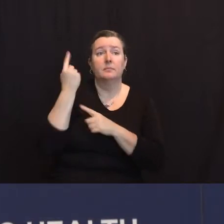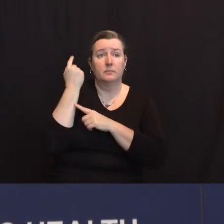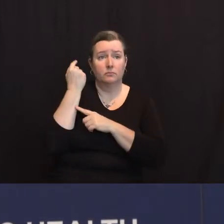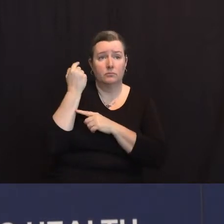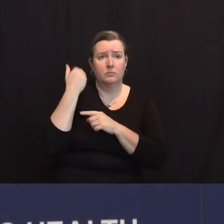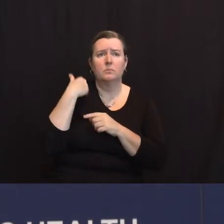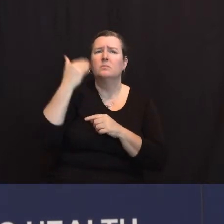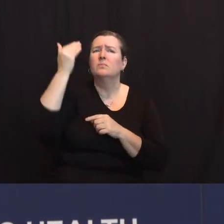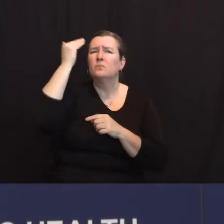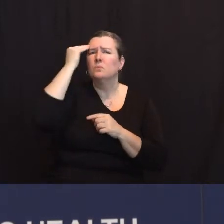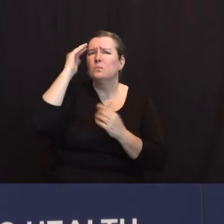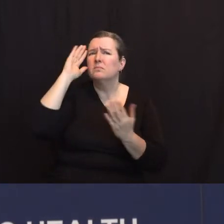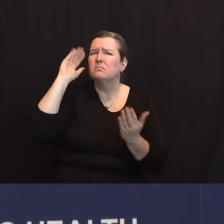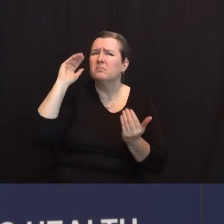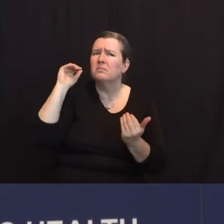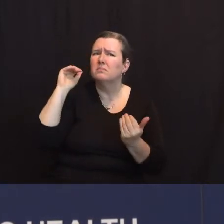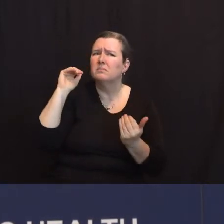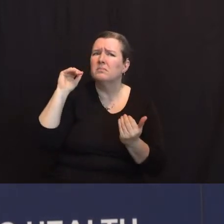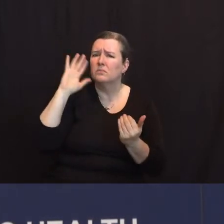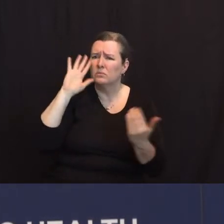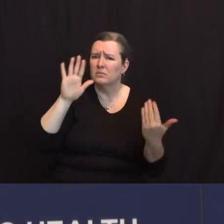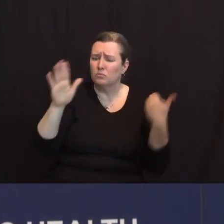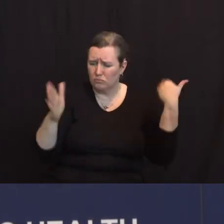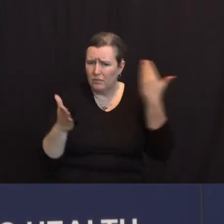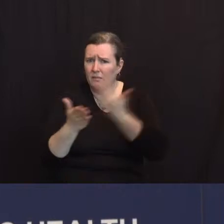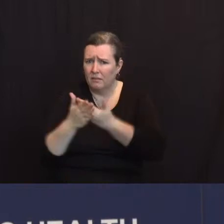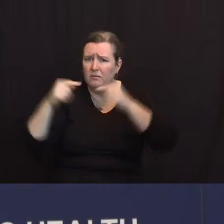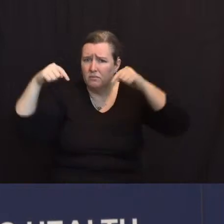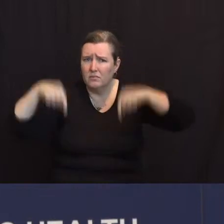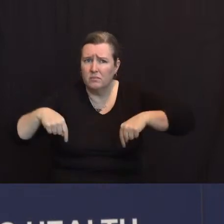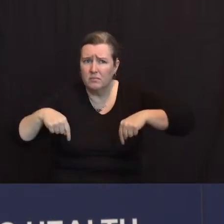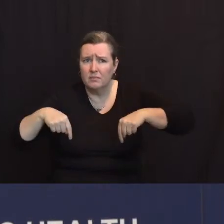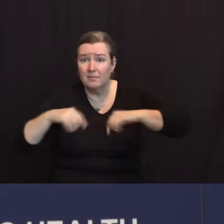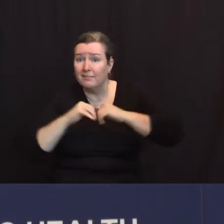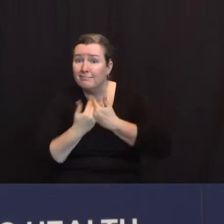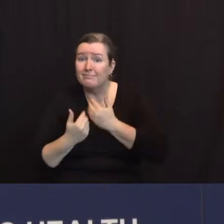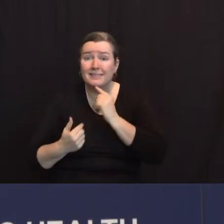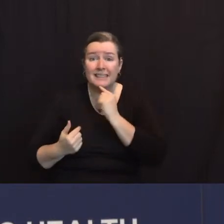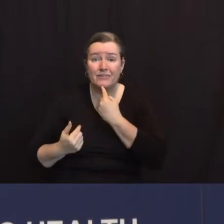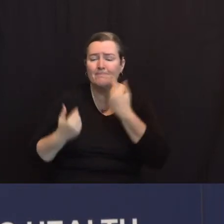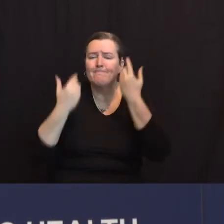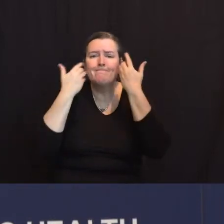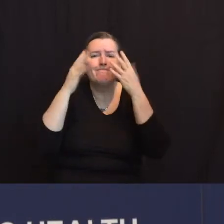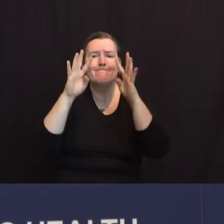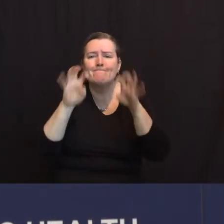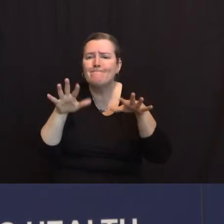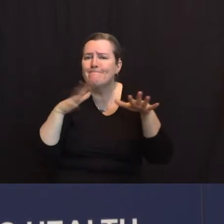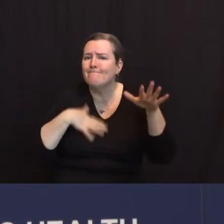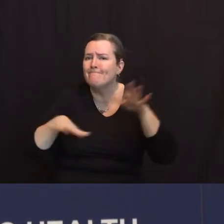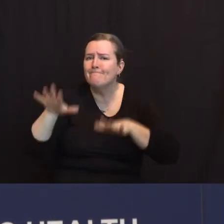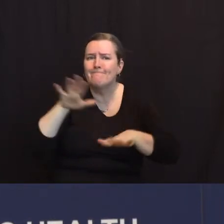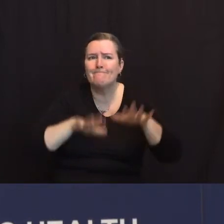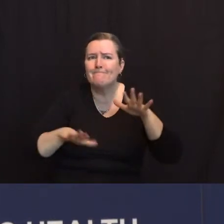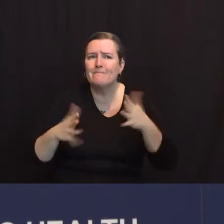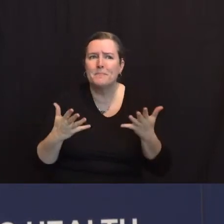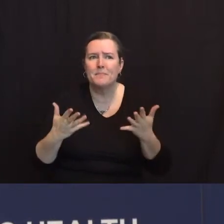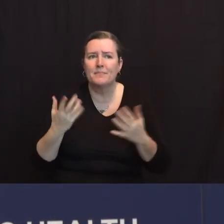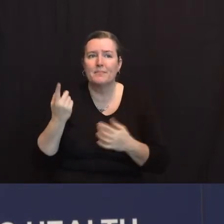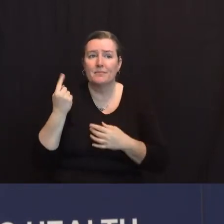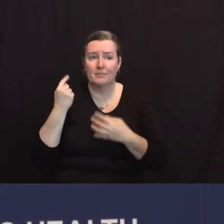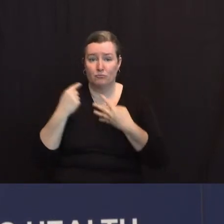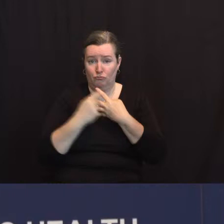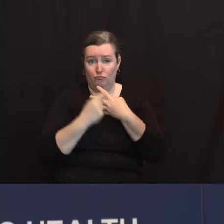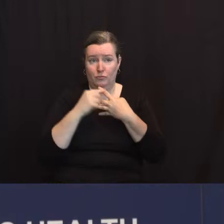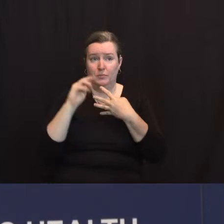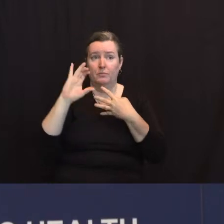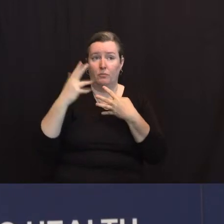can personally tell you that the first weekend in March, I was in Minnesota at a squash tournament, and there were lots of people there. No one was wearing a